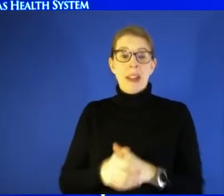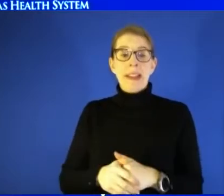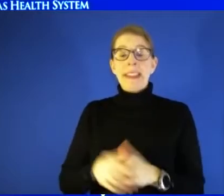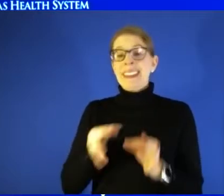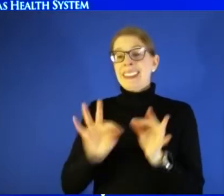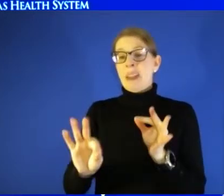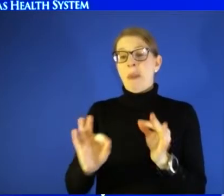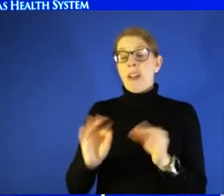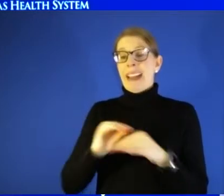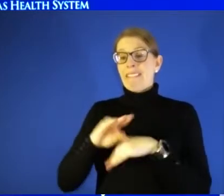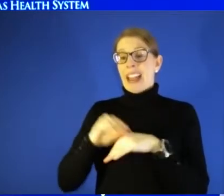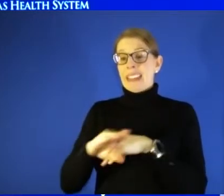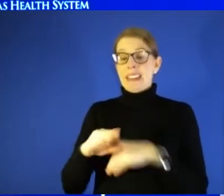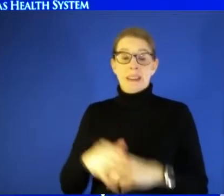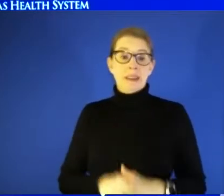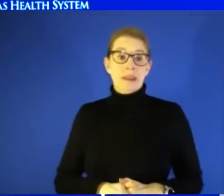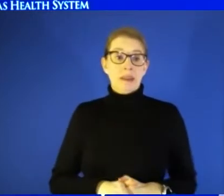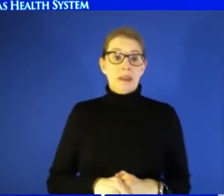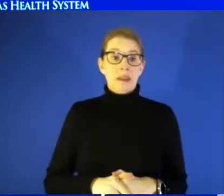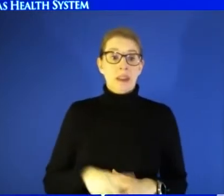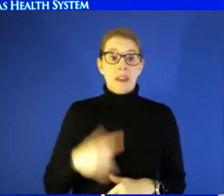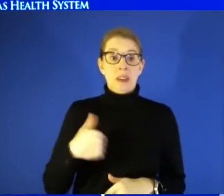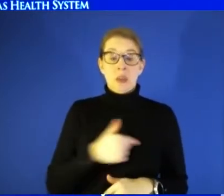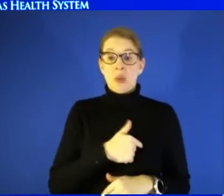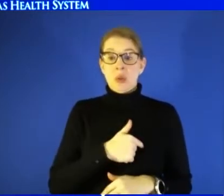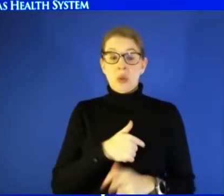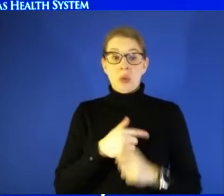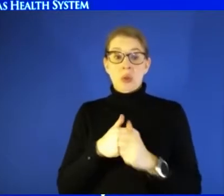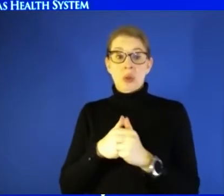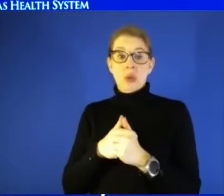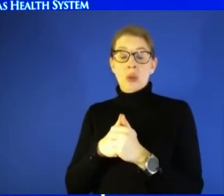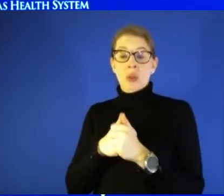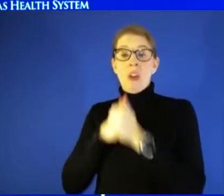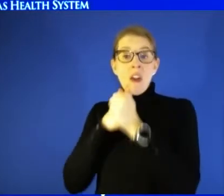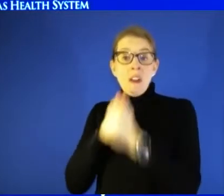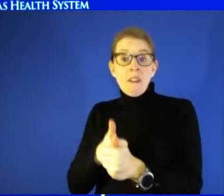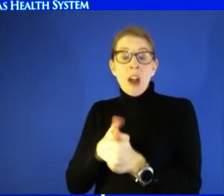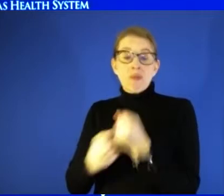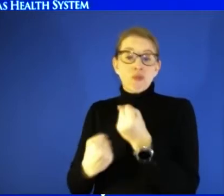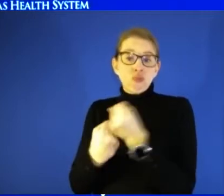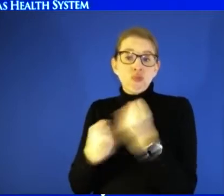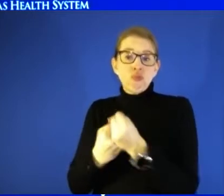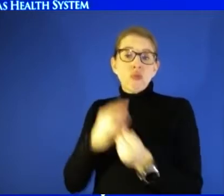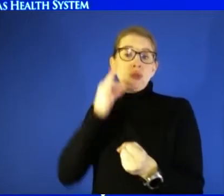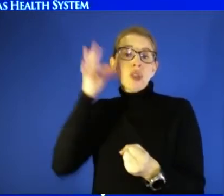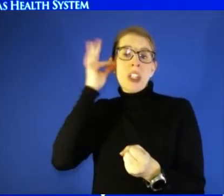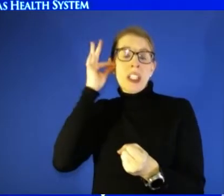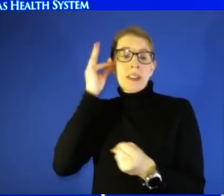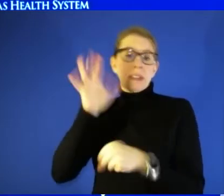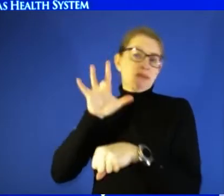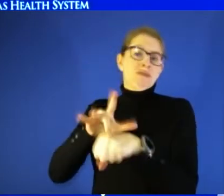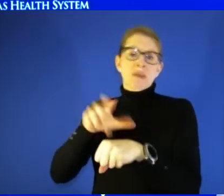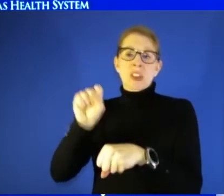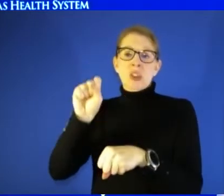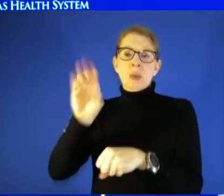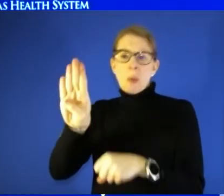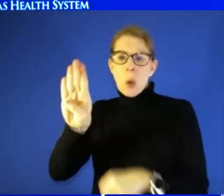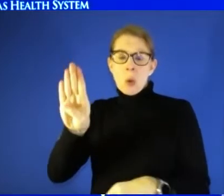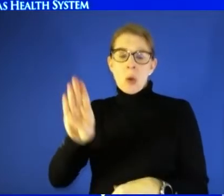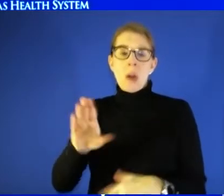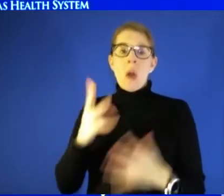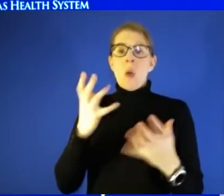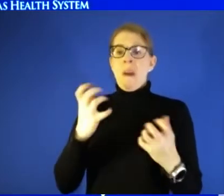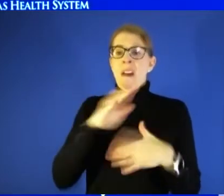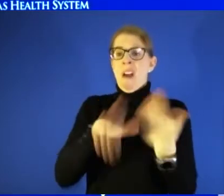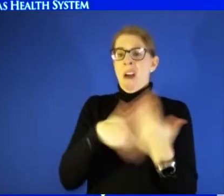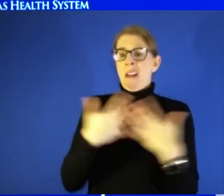we are following the Chiefs to the Super Bowl, and we would like everybody to be well and healthy and be able to watch that Super Bowl in